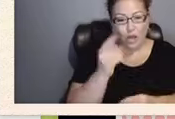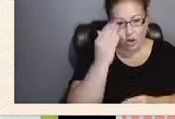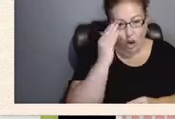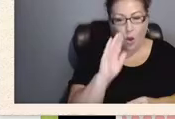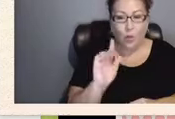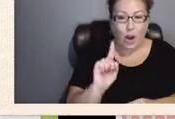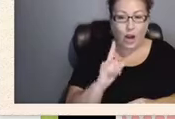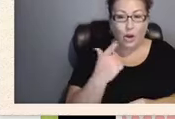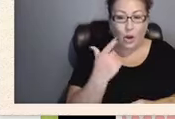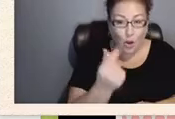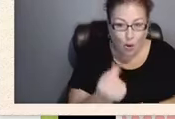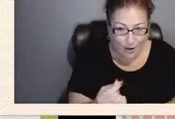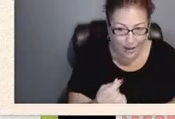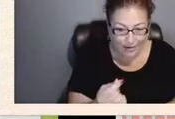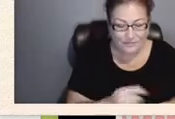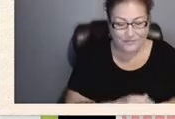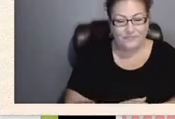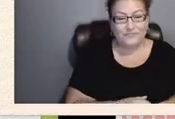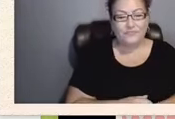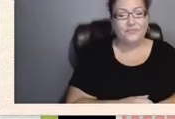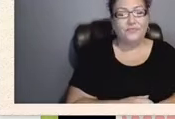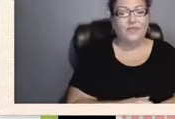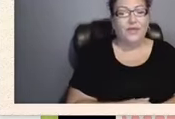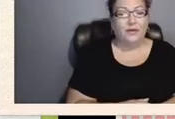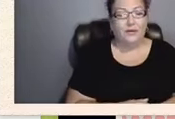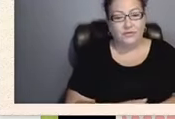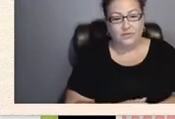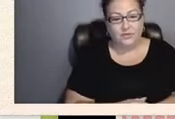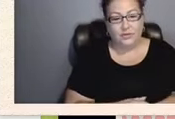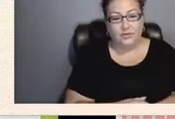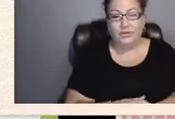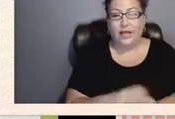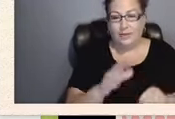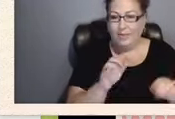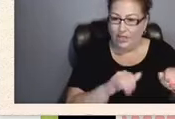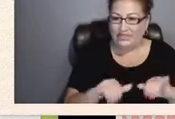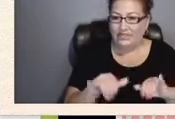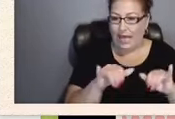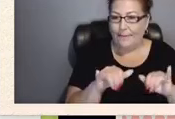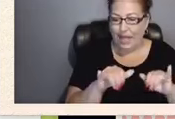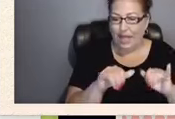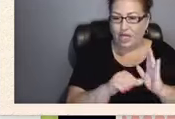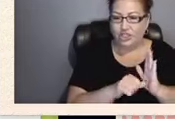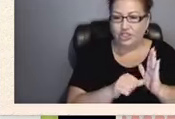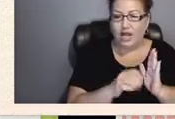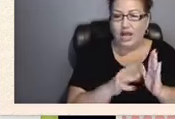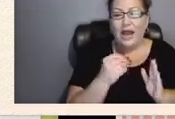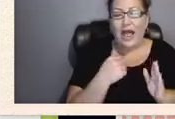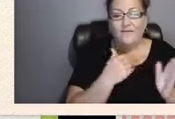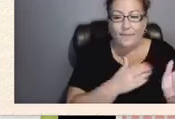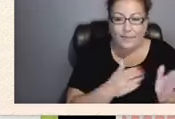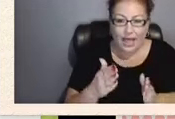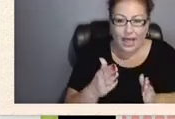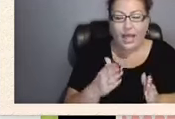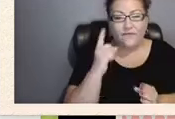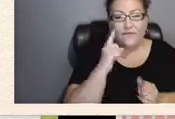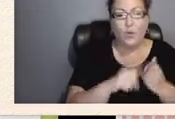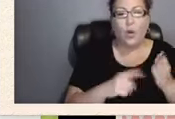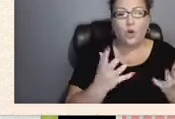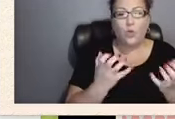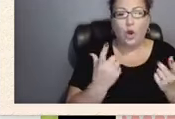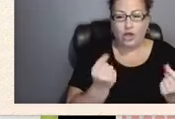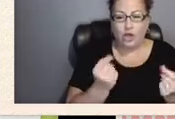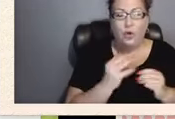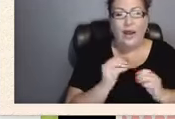going and get on the same page and have a plan for what you want to do and how you want to